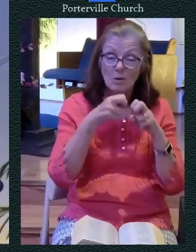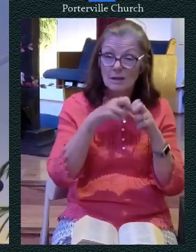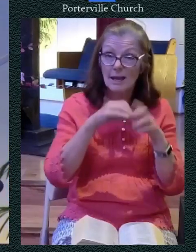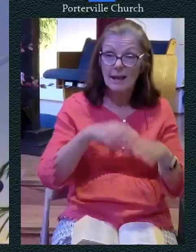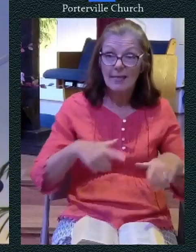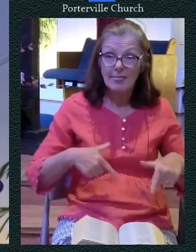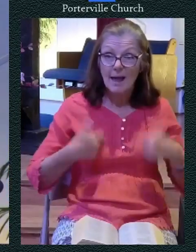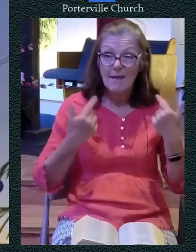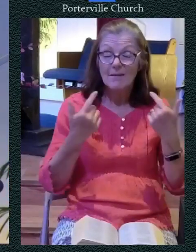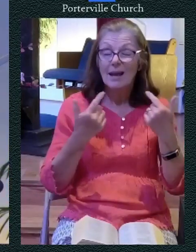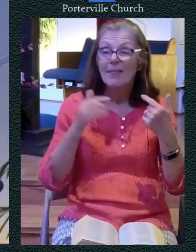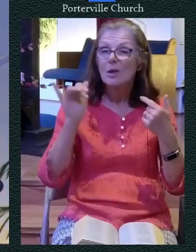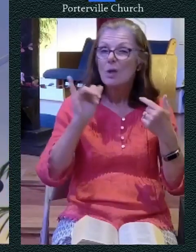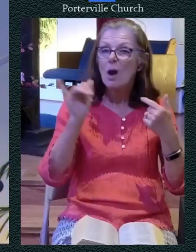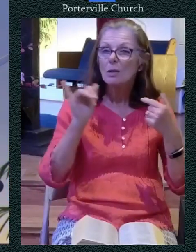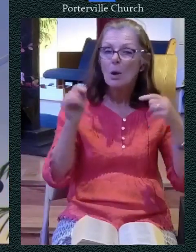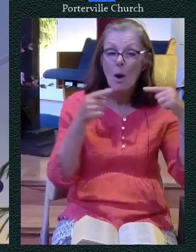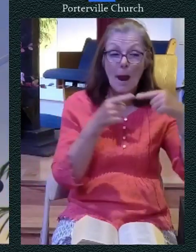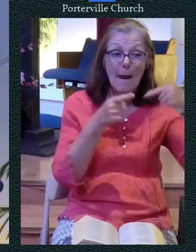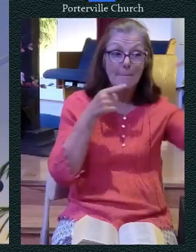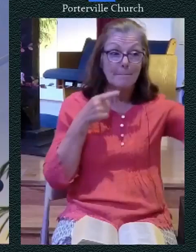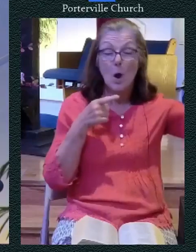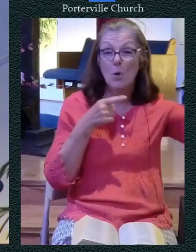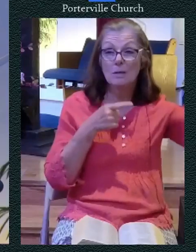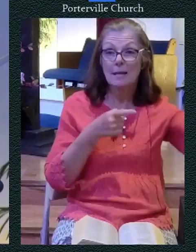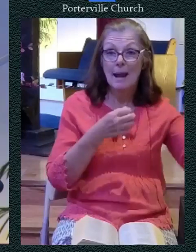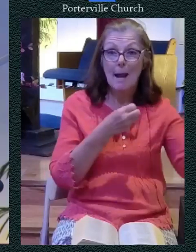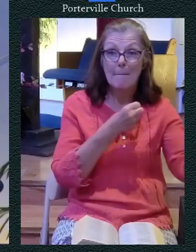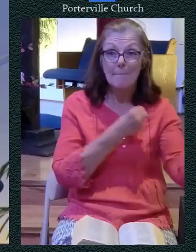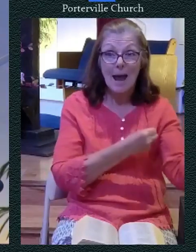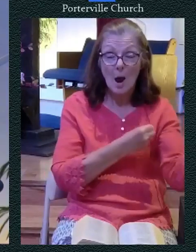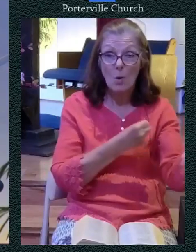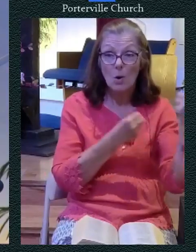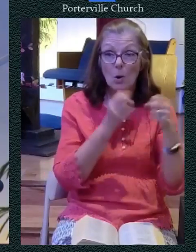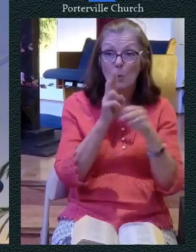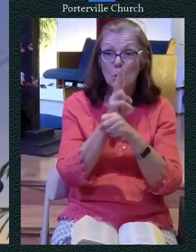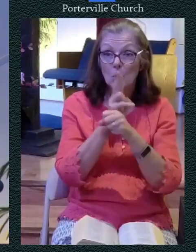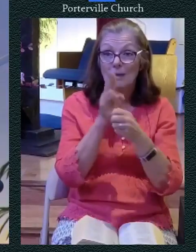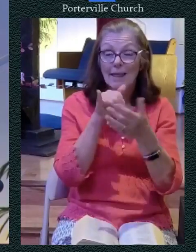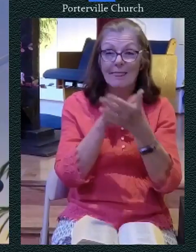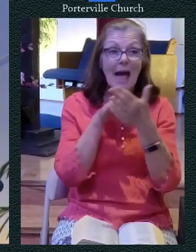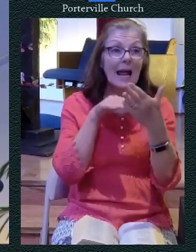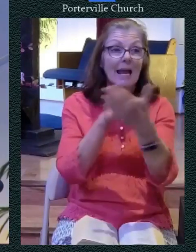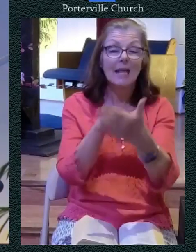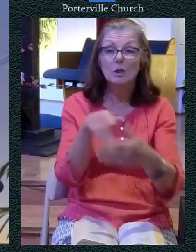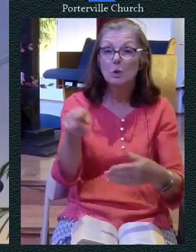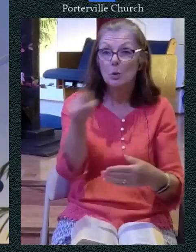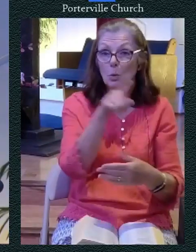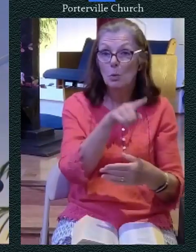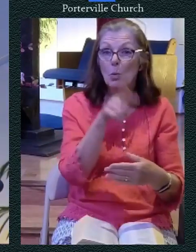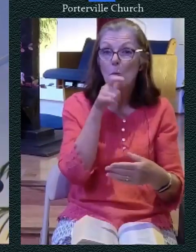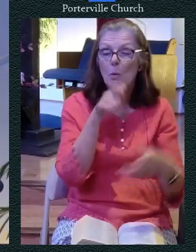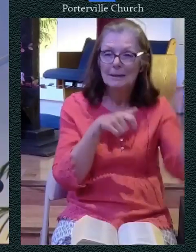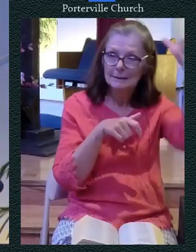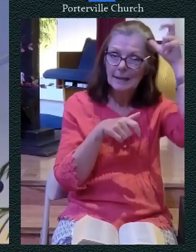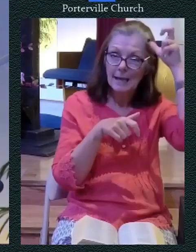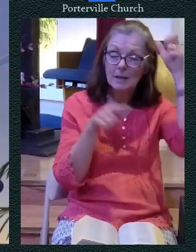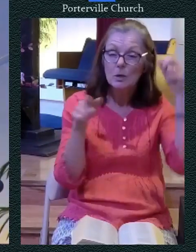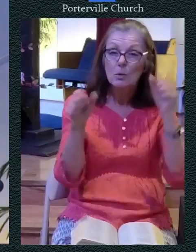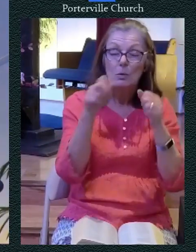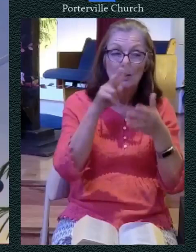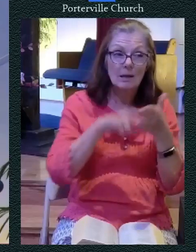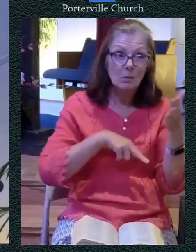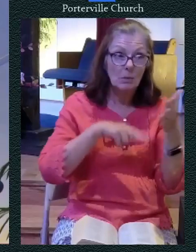opposing power who seeks to use that difficulty as well. Satan. And you can read the book of Job. It's